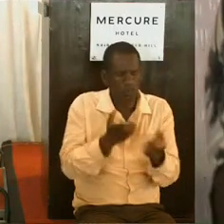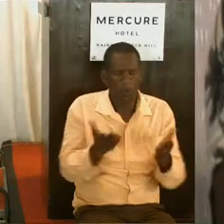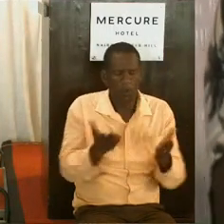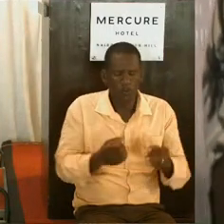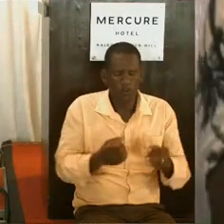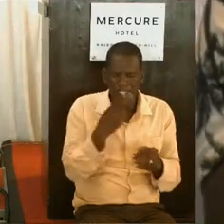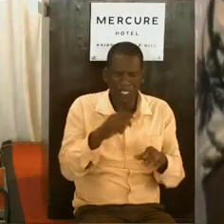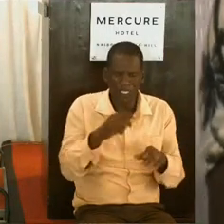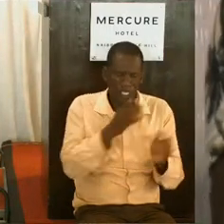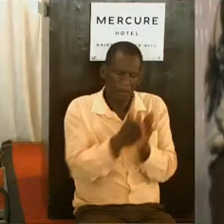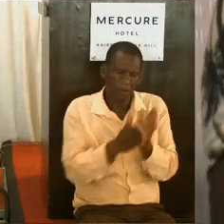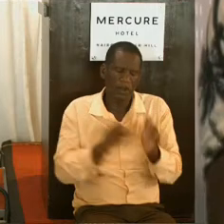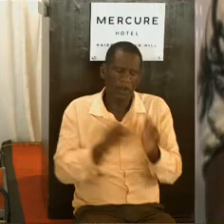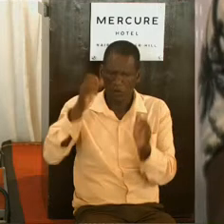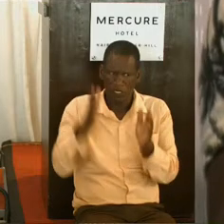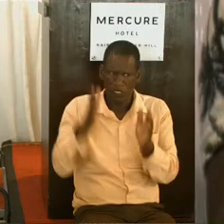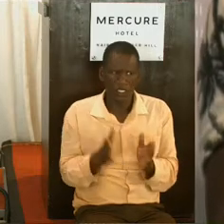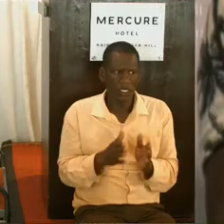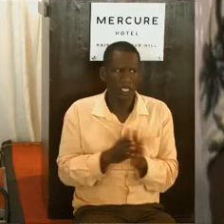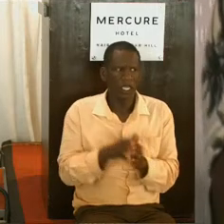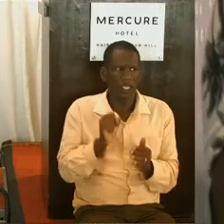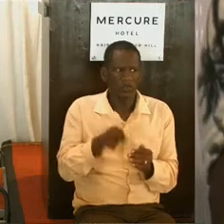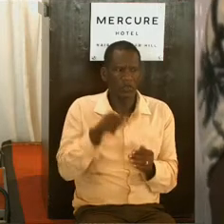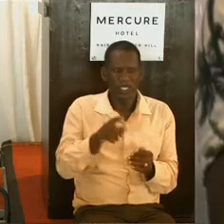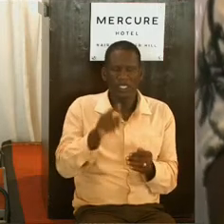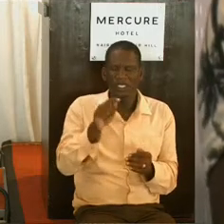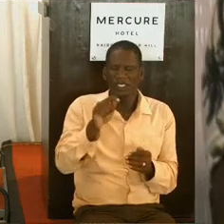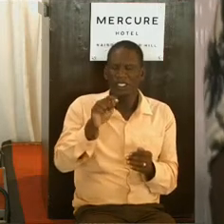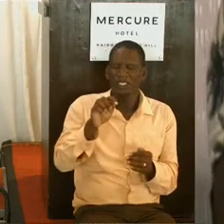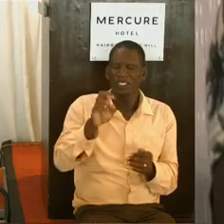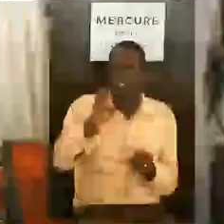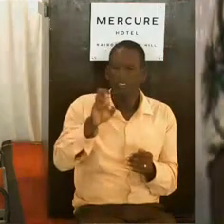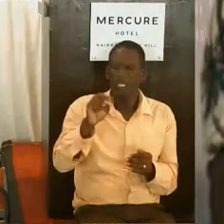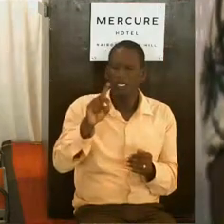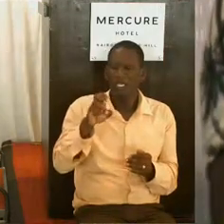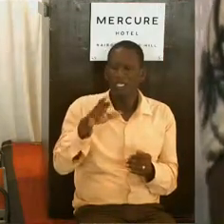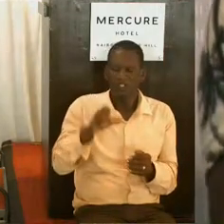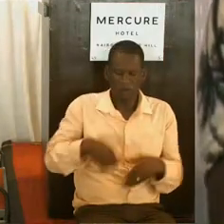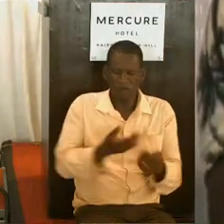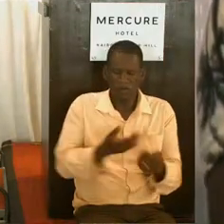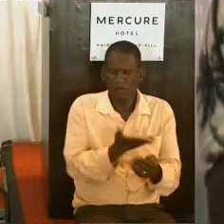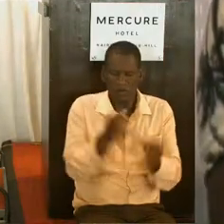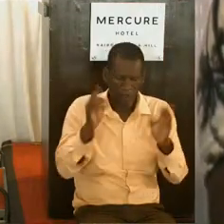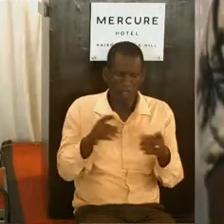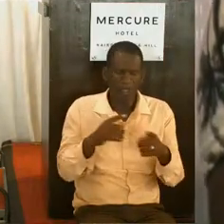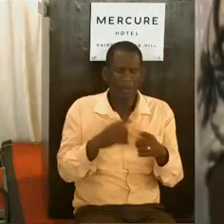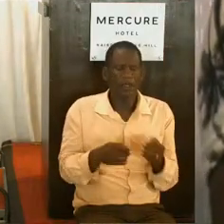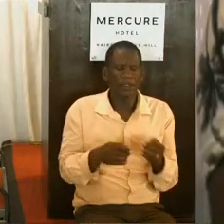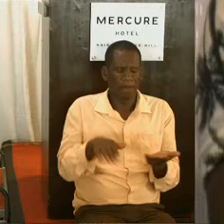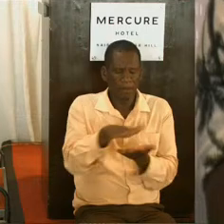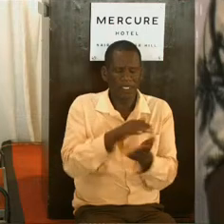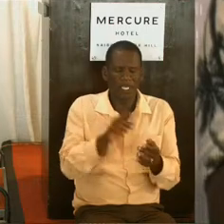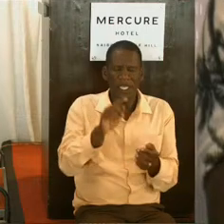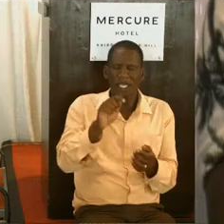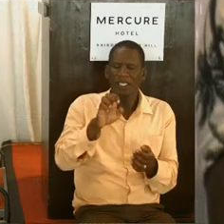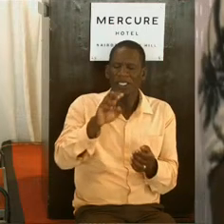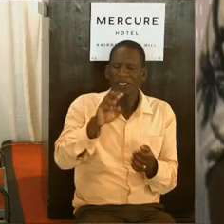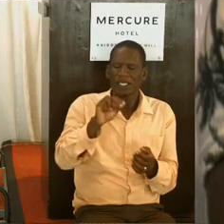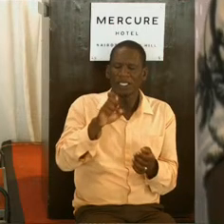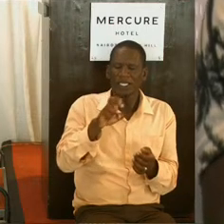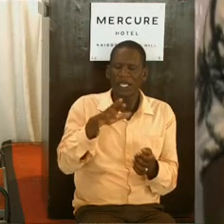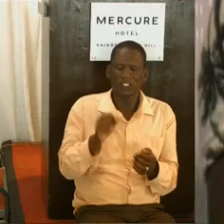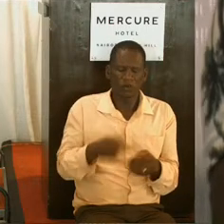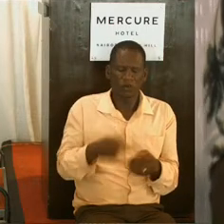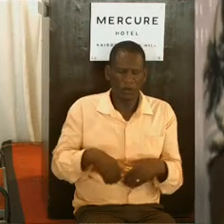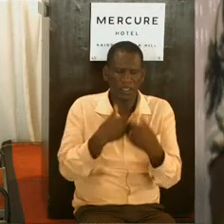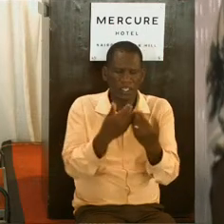found within the plan of a politician and then these tenders will not even go to them but mostly the tenders will be given to